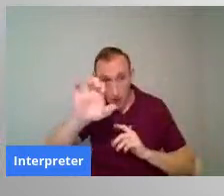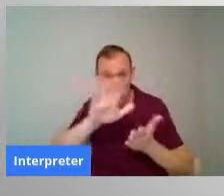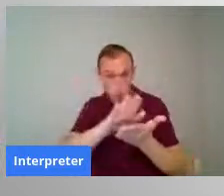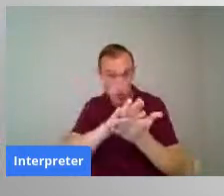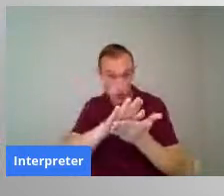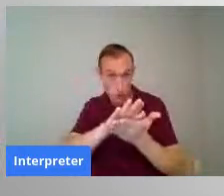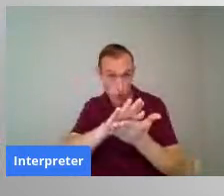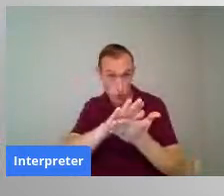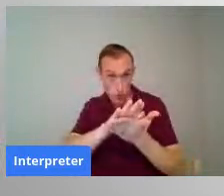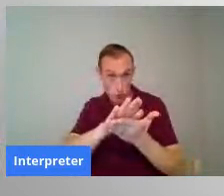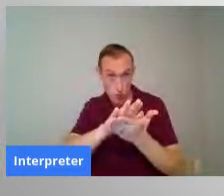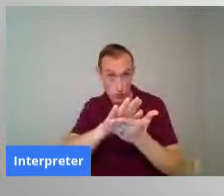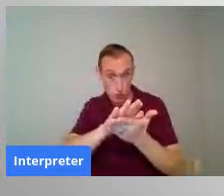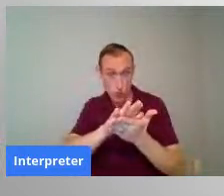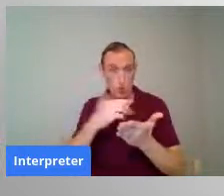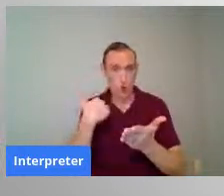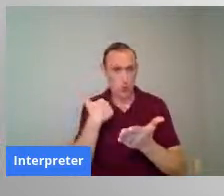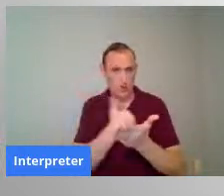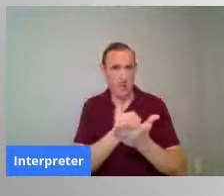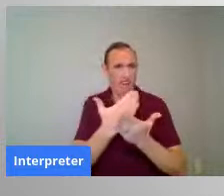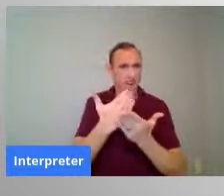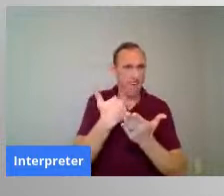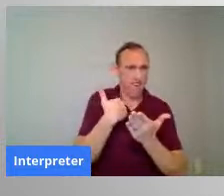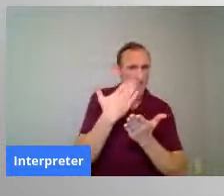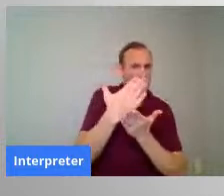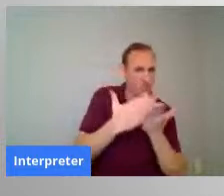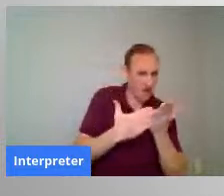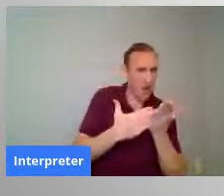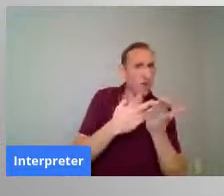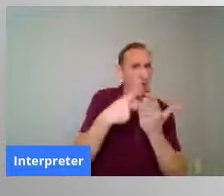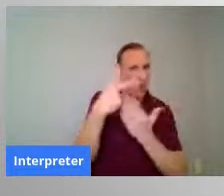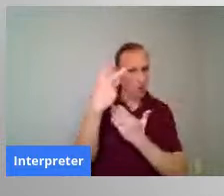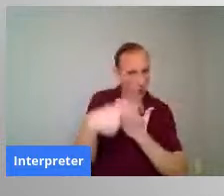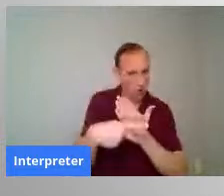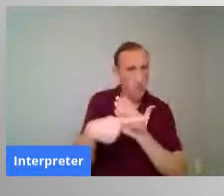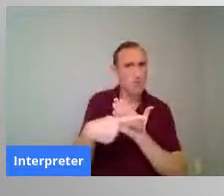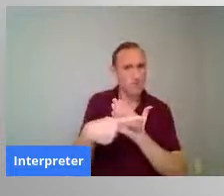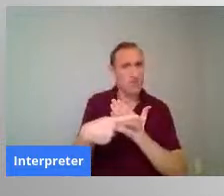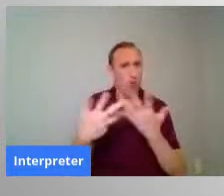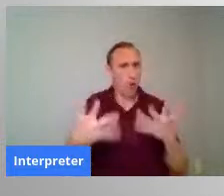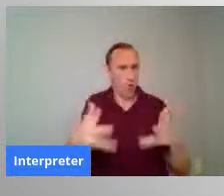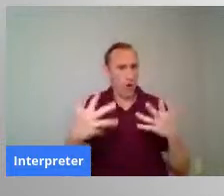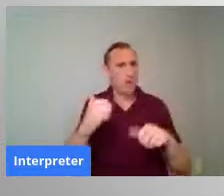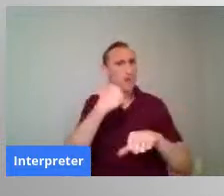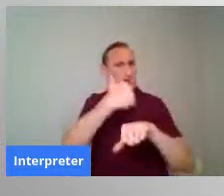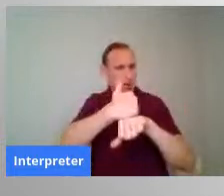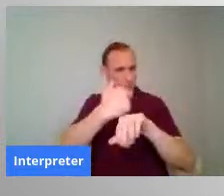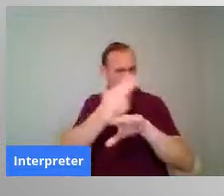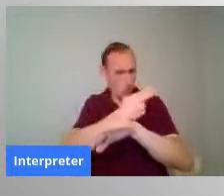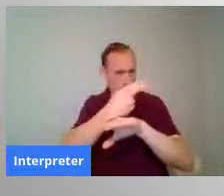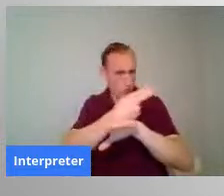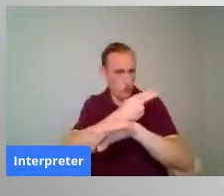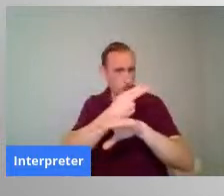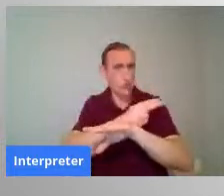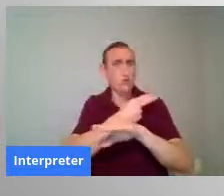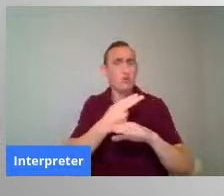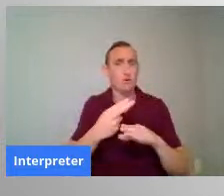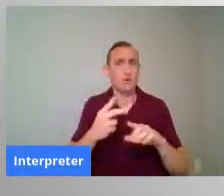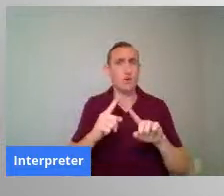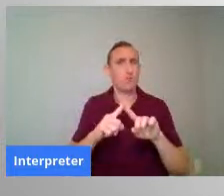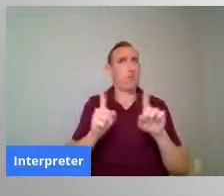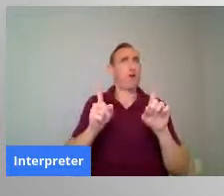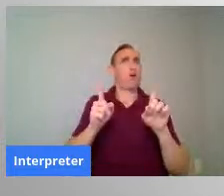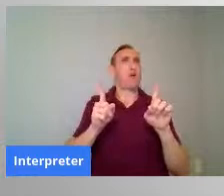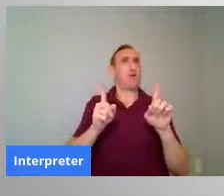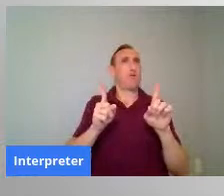currently use GAVs and other online courses. But really, how do we have a